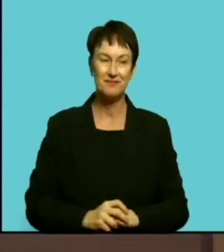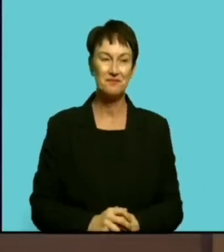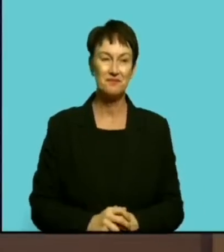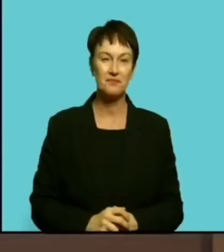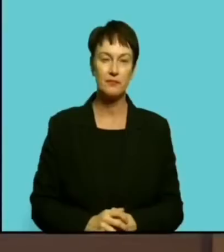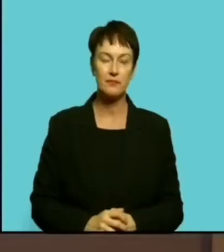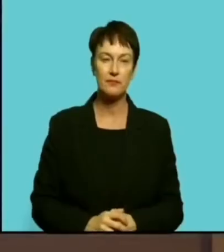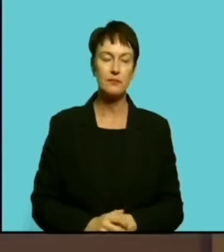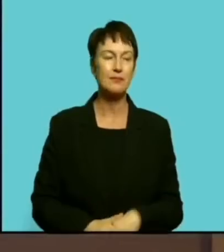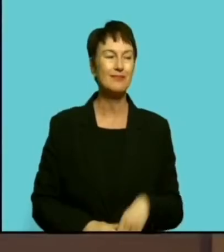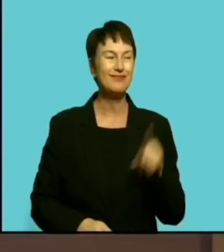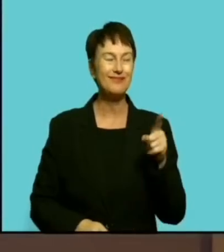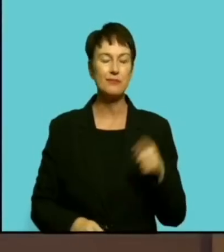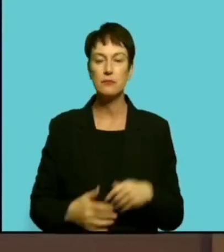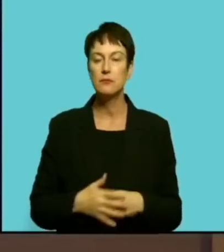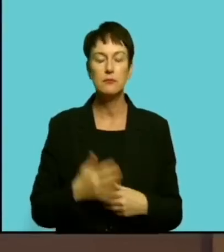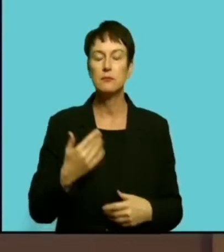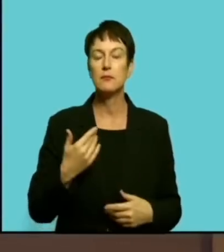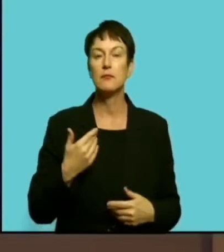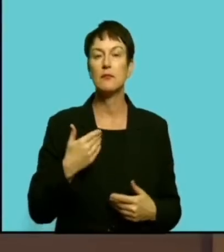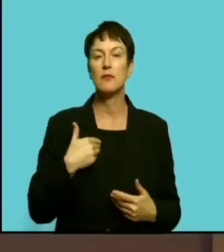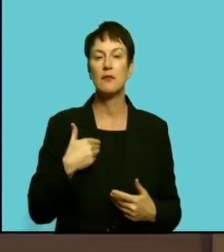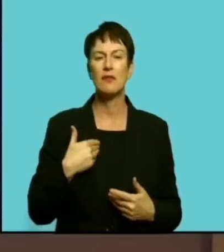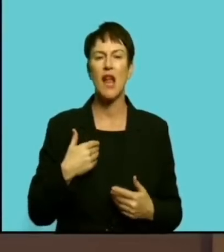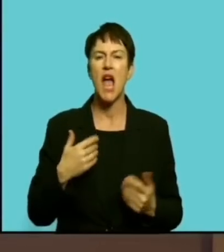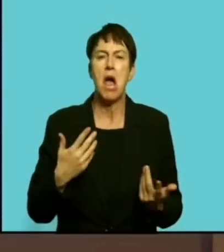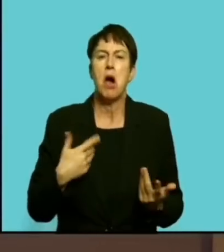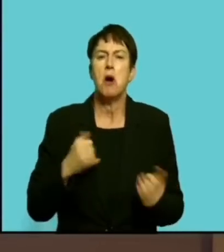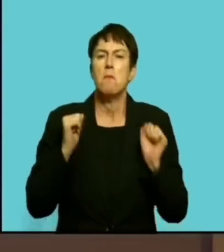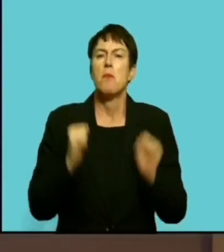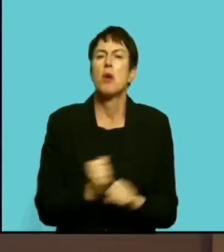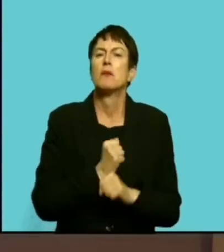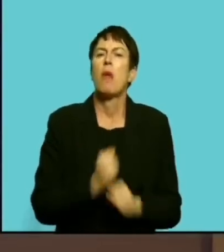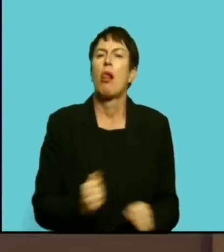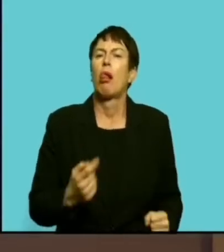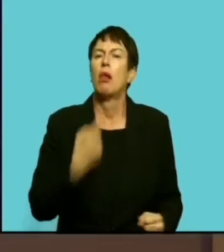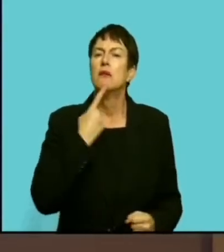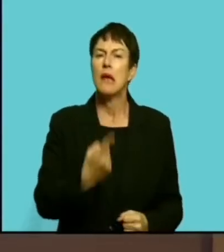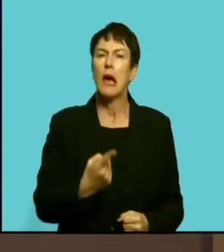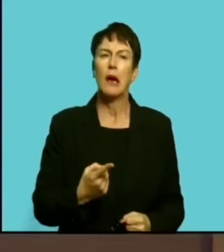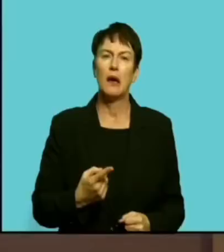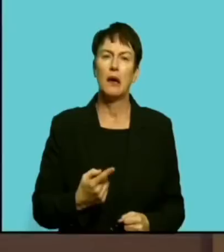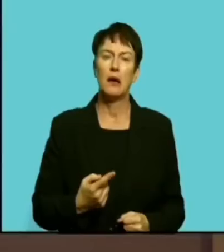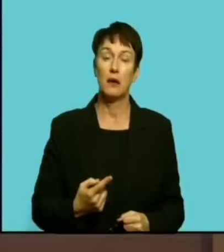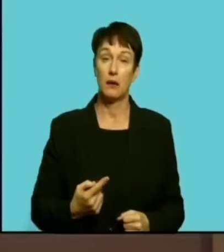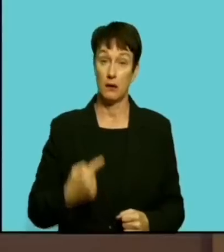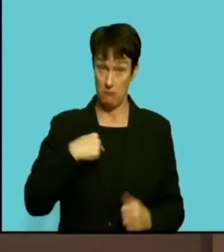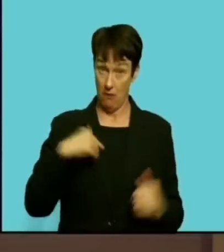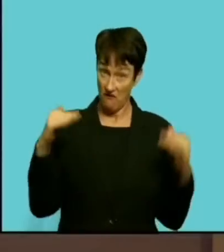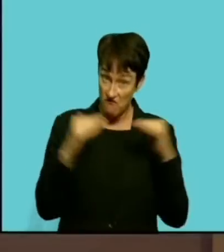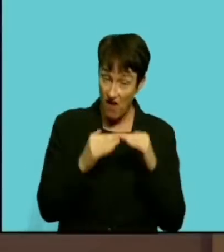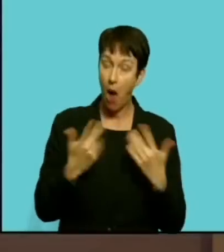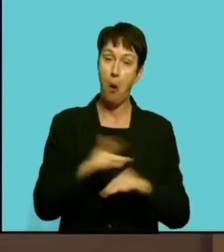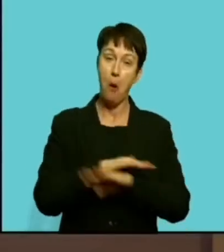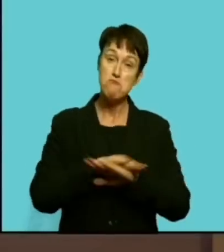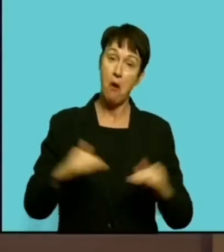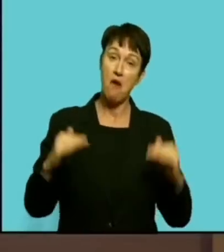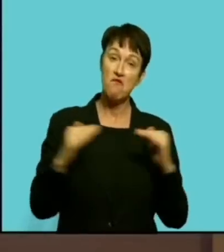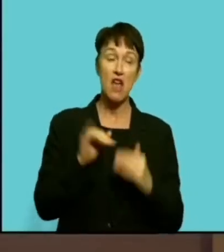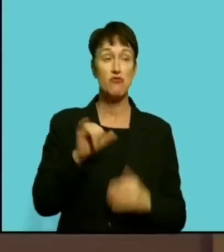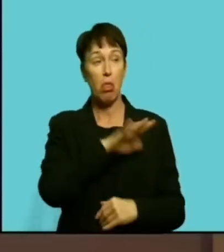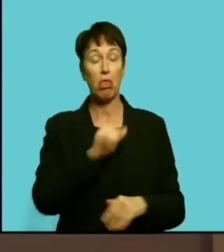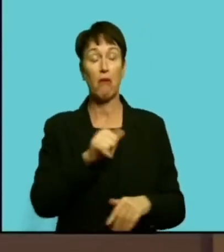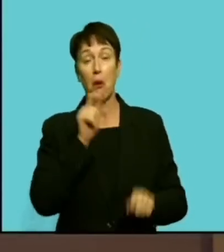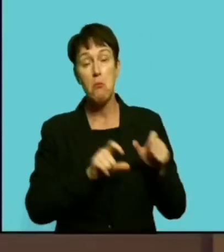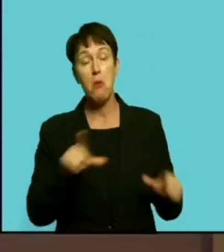Pranesh, I will not attach value judgment on the fairness or otherwise. Suffice to say that